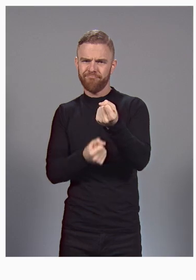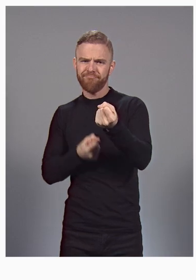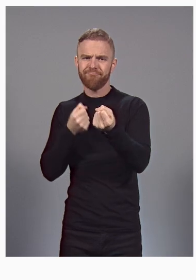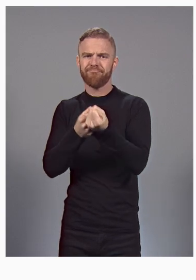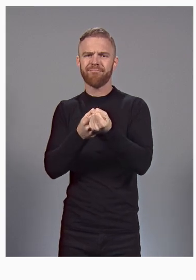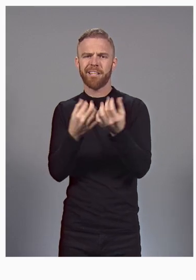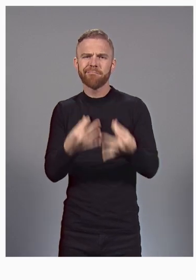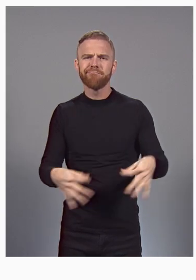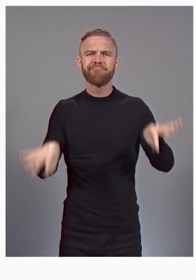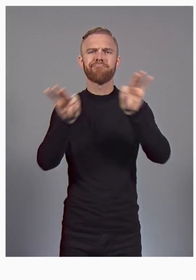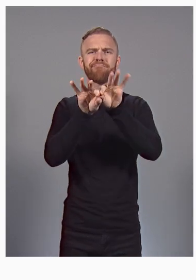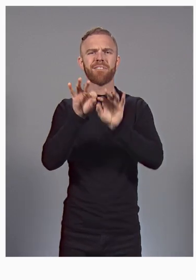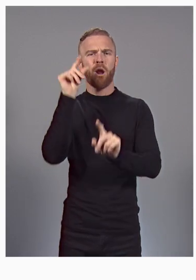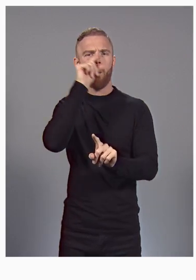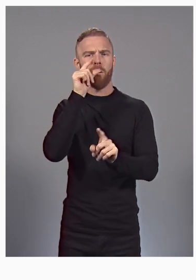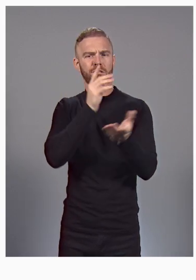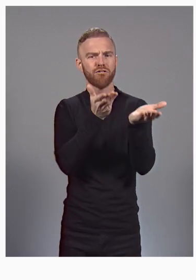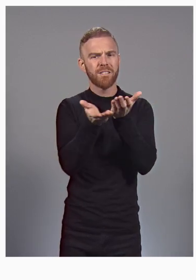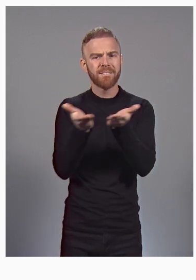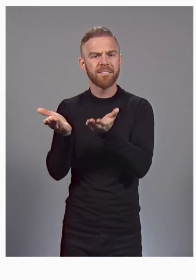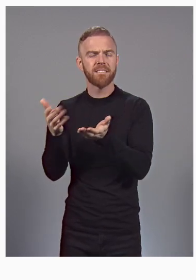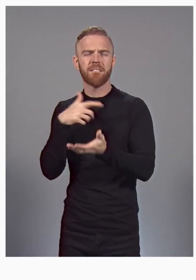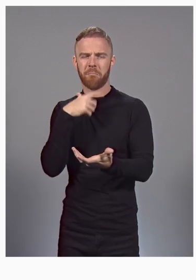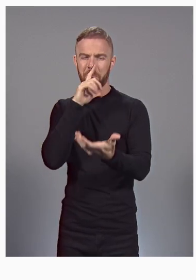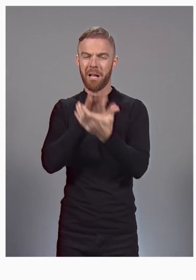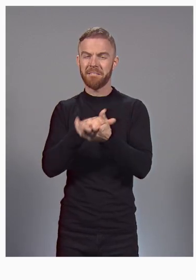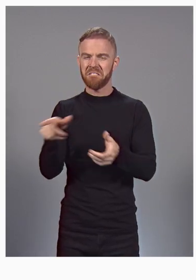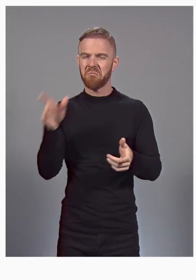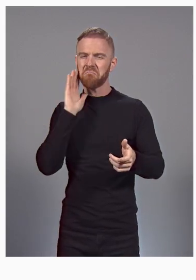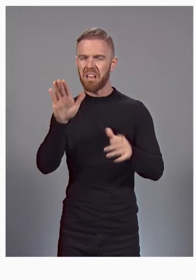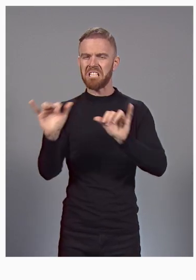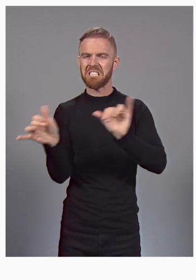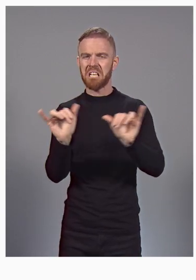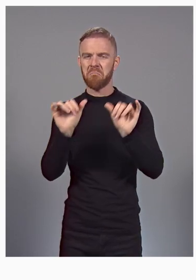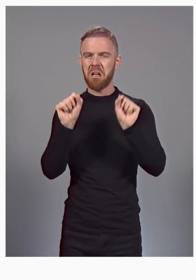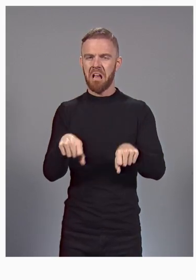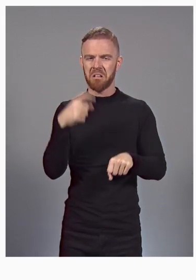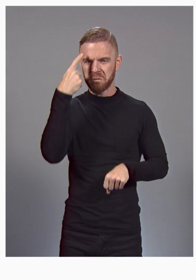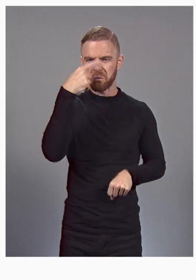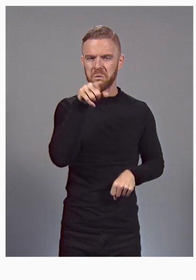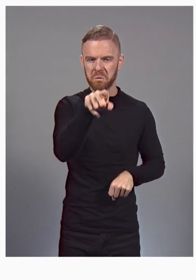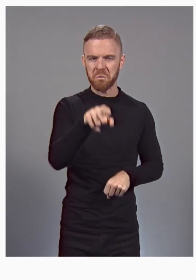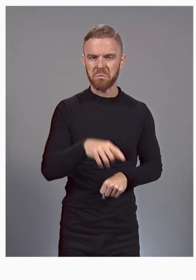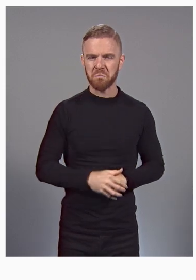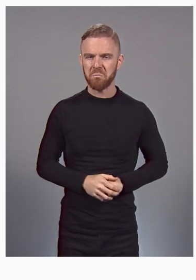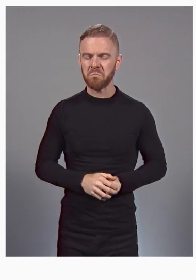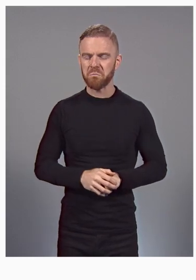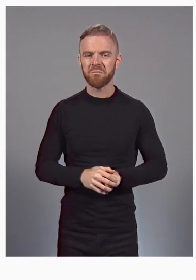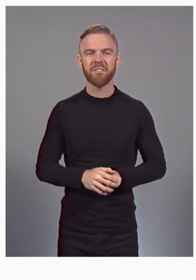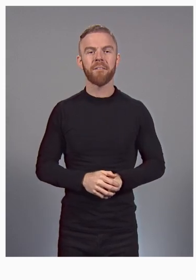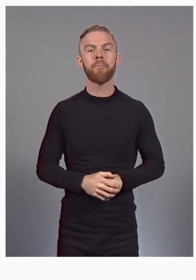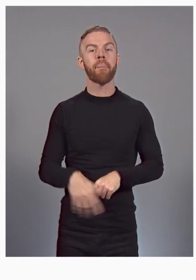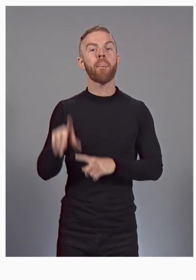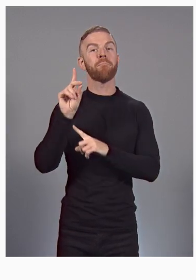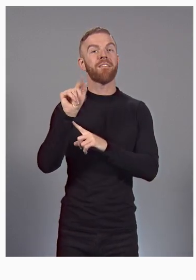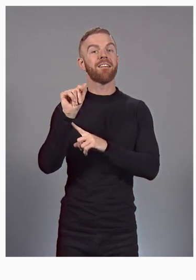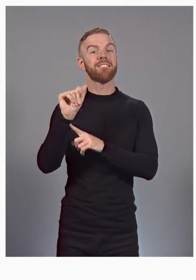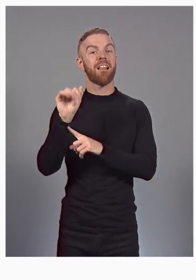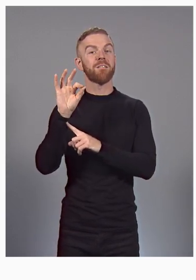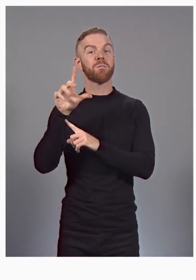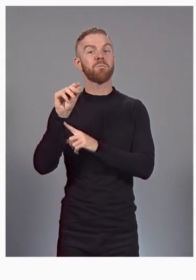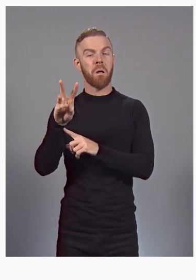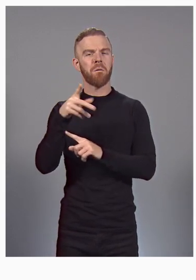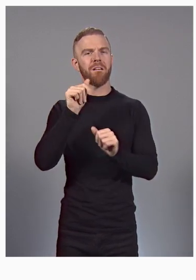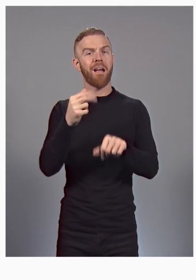powers critical Google services, and we believe it can do the same for you. With Dataflow, you can